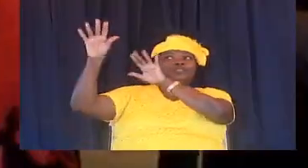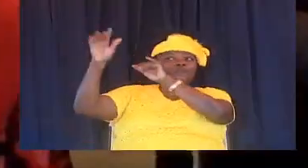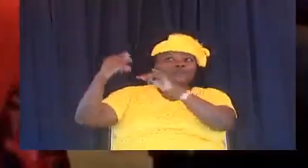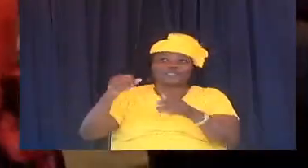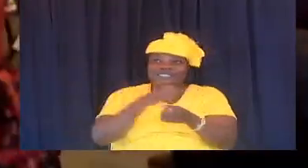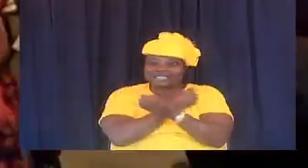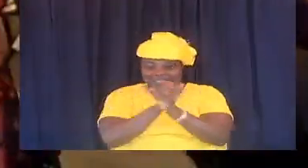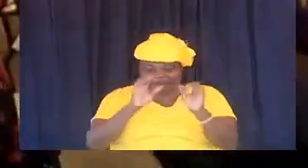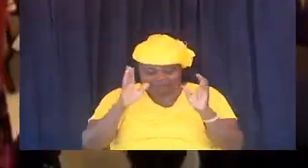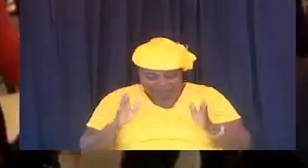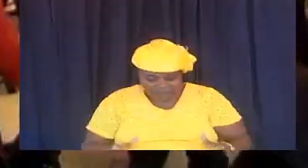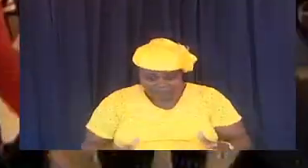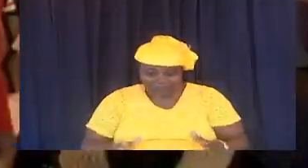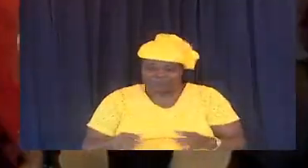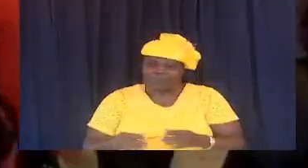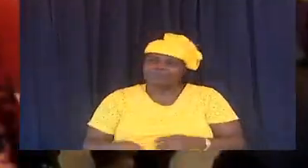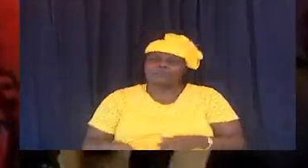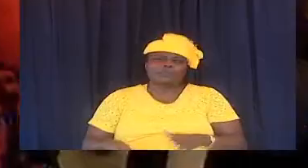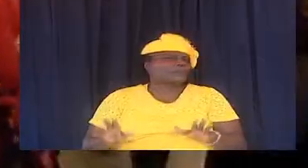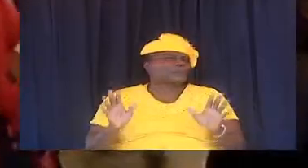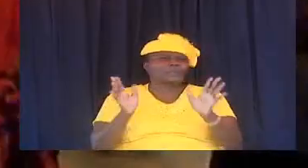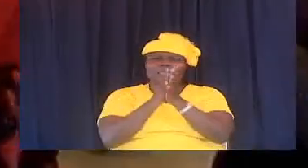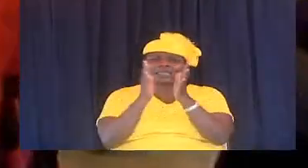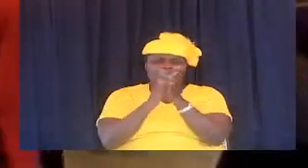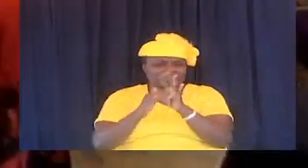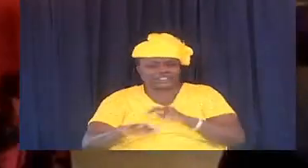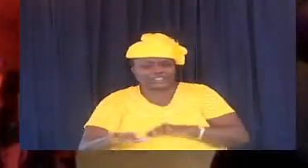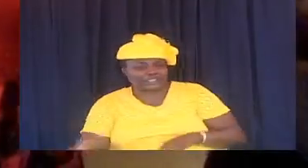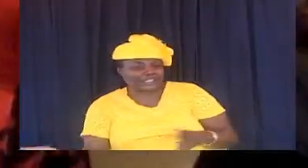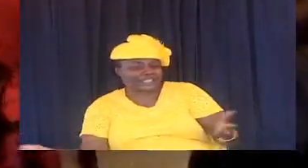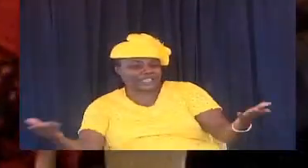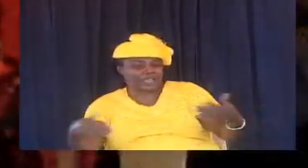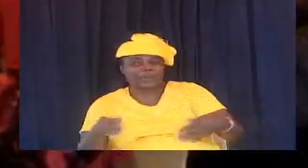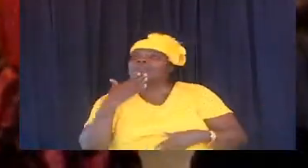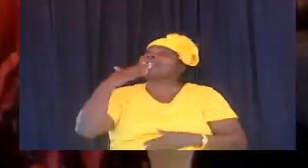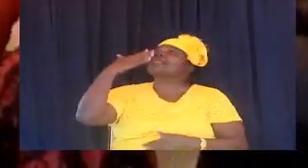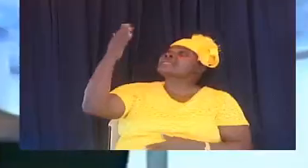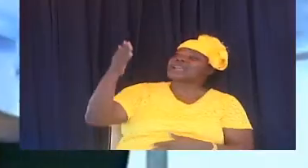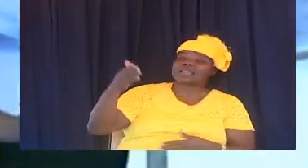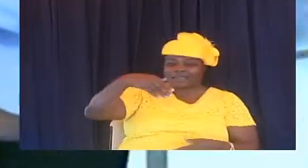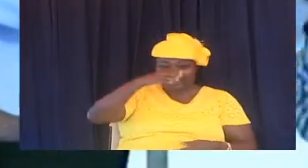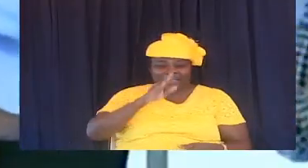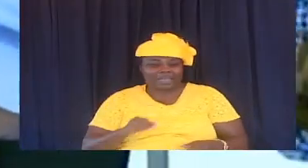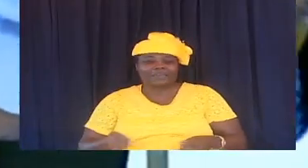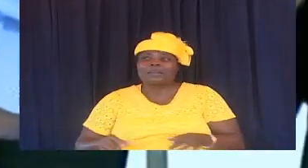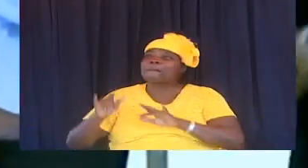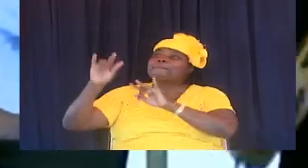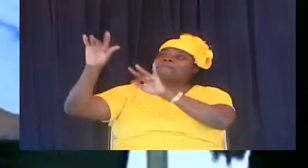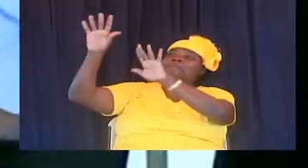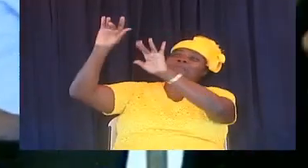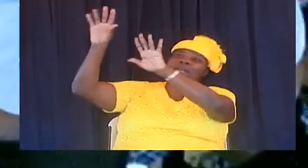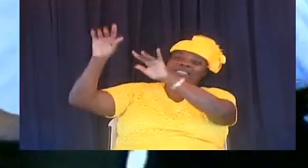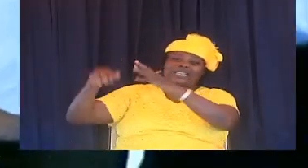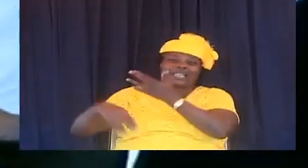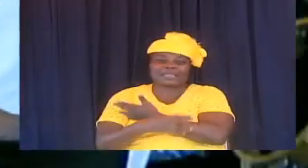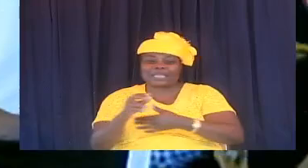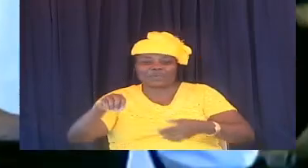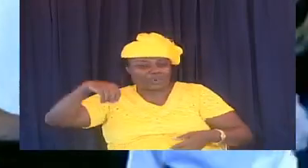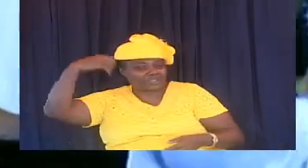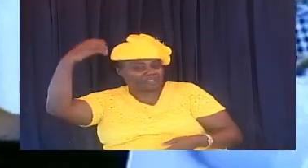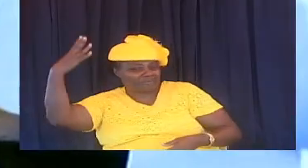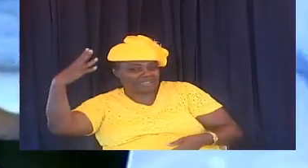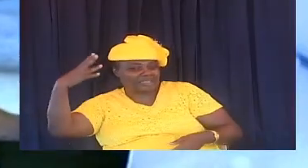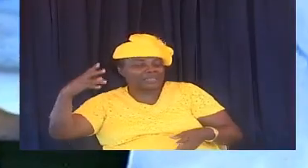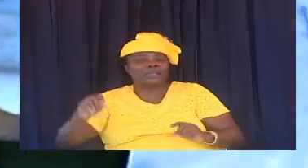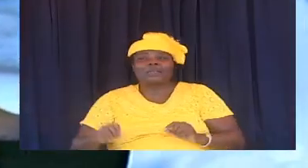What a merciful God. Shouldn't have been here, but thank God. Oh yes, Lord. She there was great and